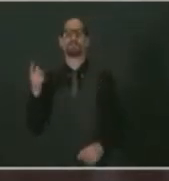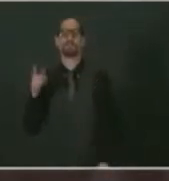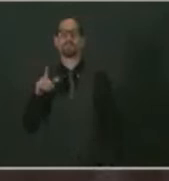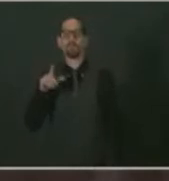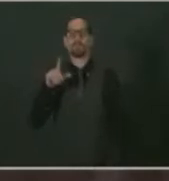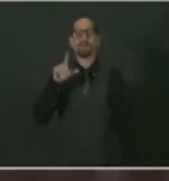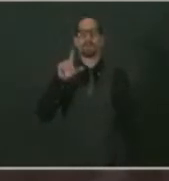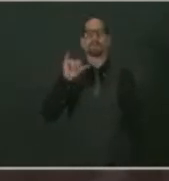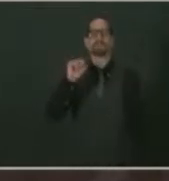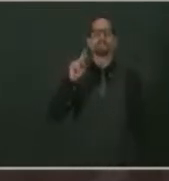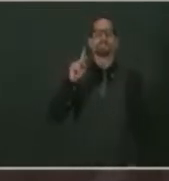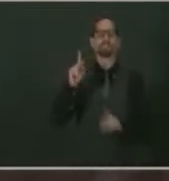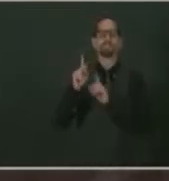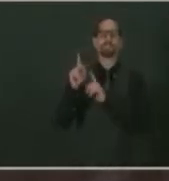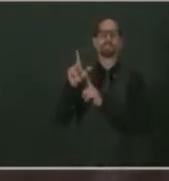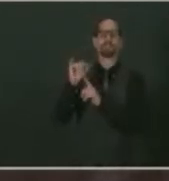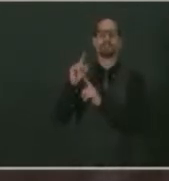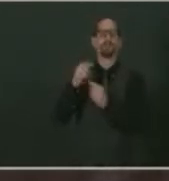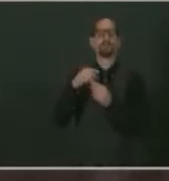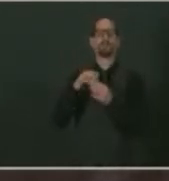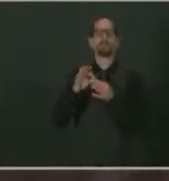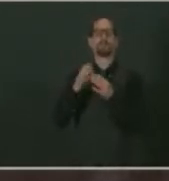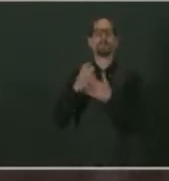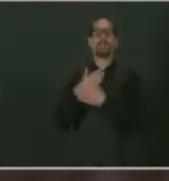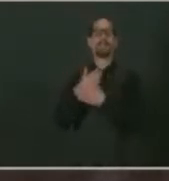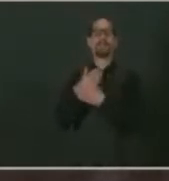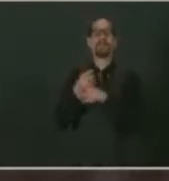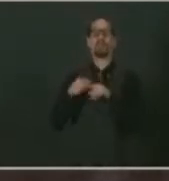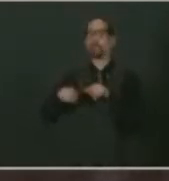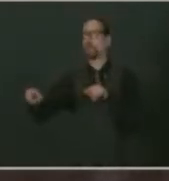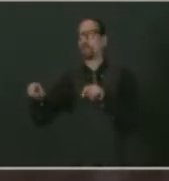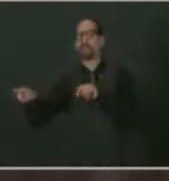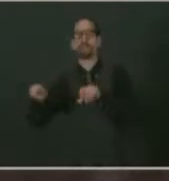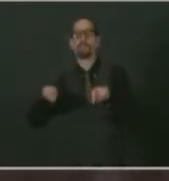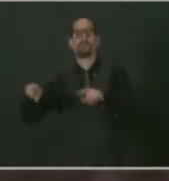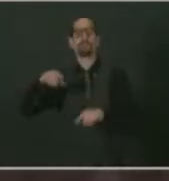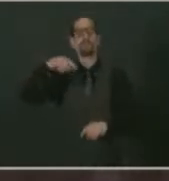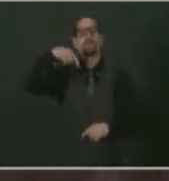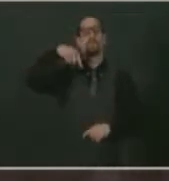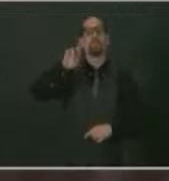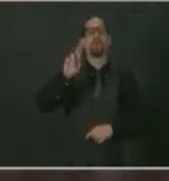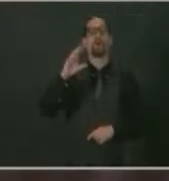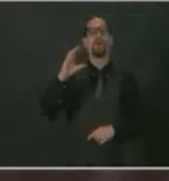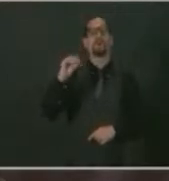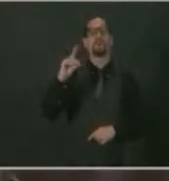QR codes for second doses, but generally we've been in good shape there.